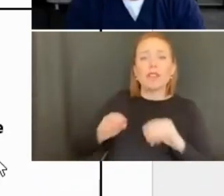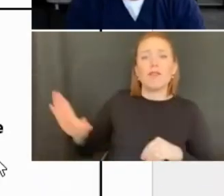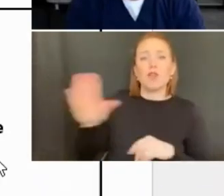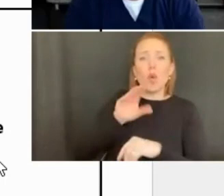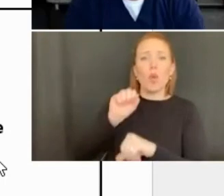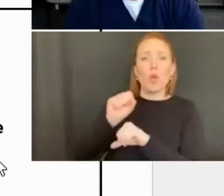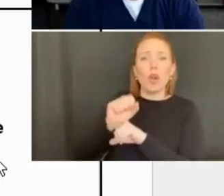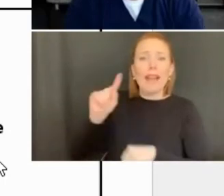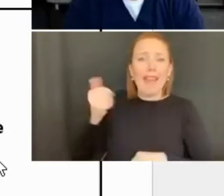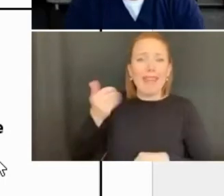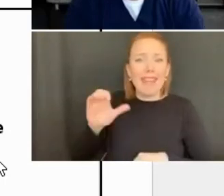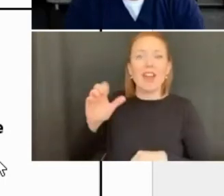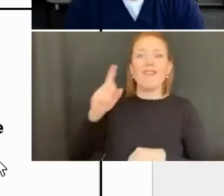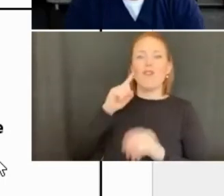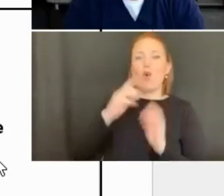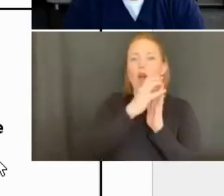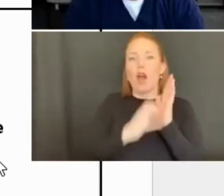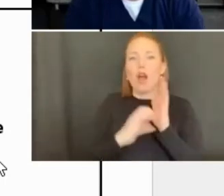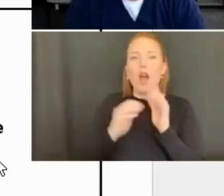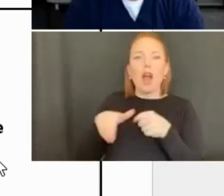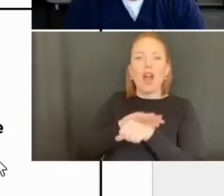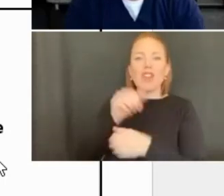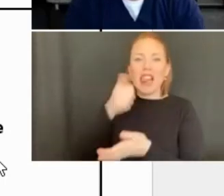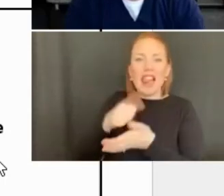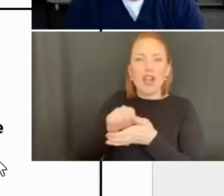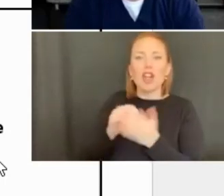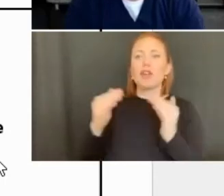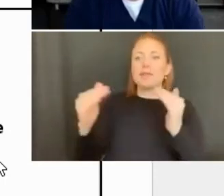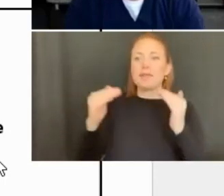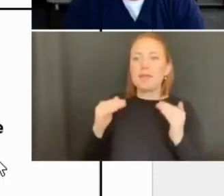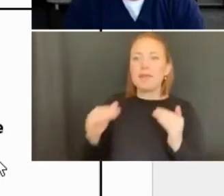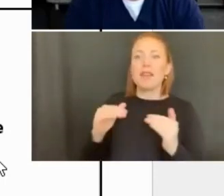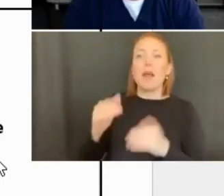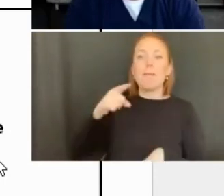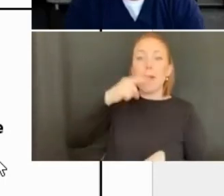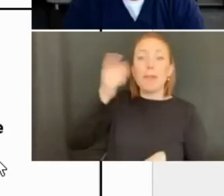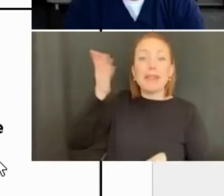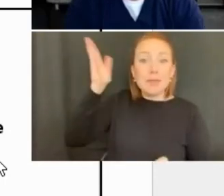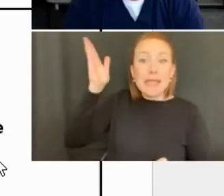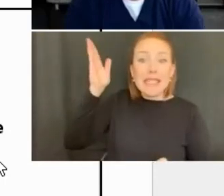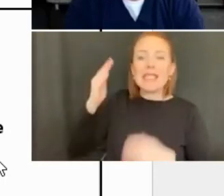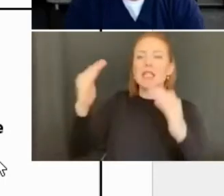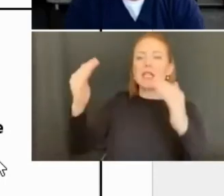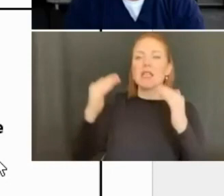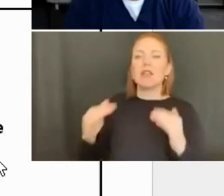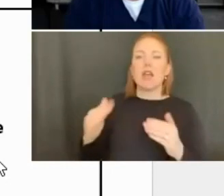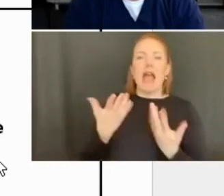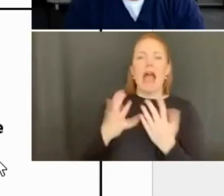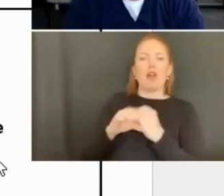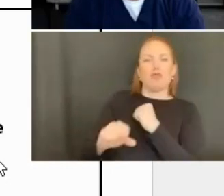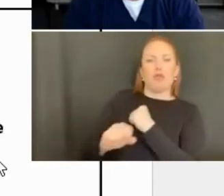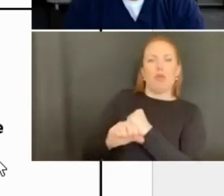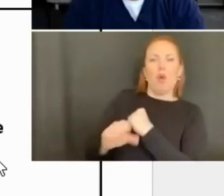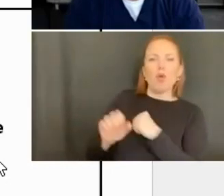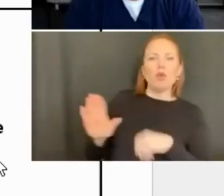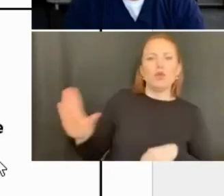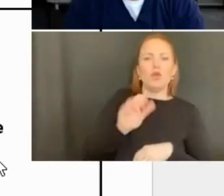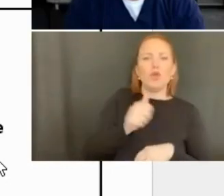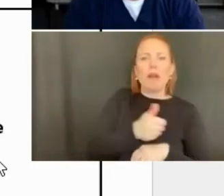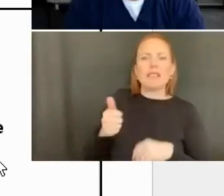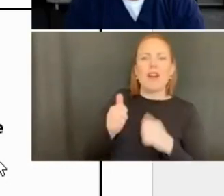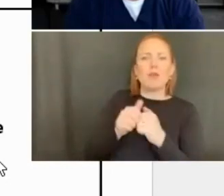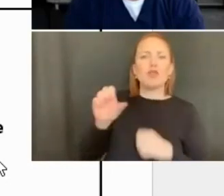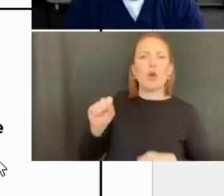letters, a technique for dynamic public speaking, and a way to promote yourself in social media with what we call a